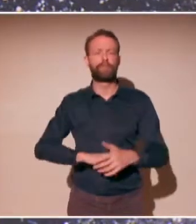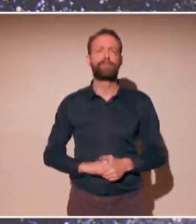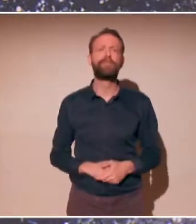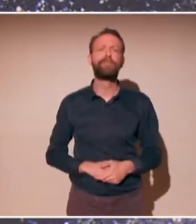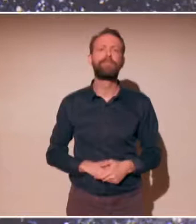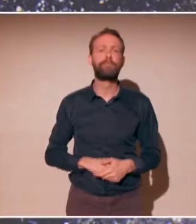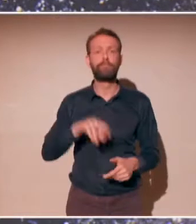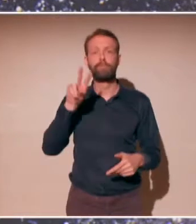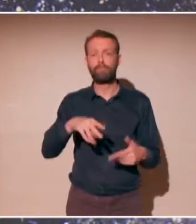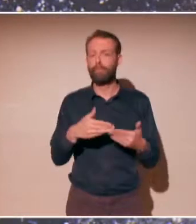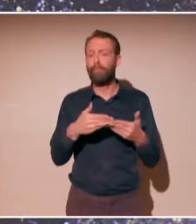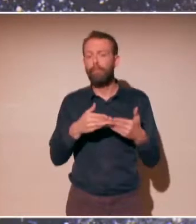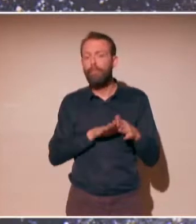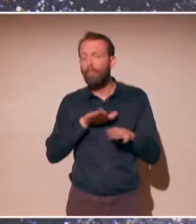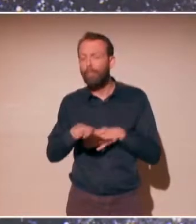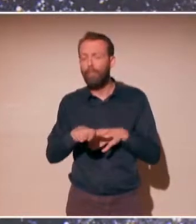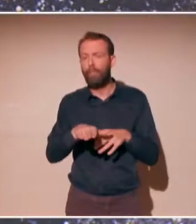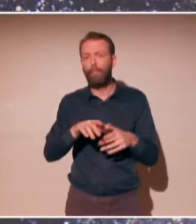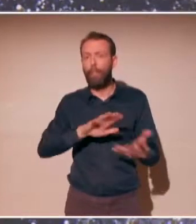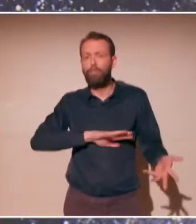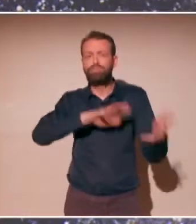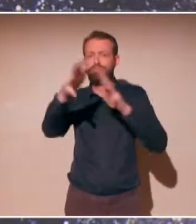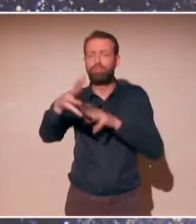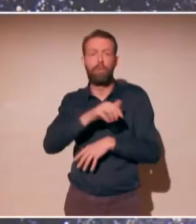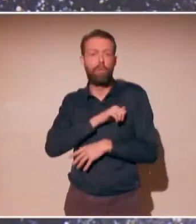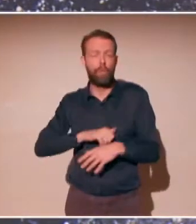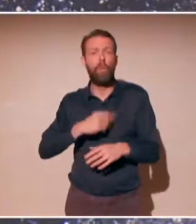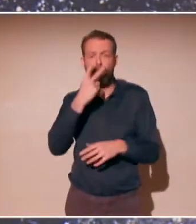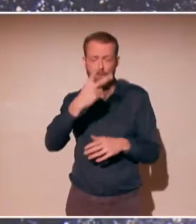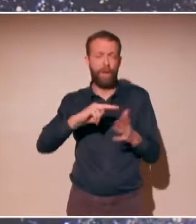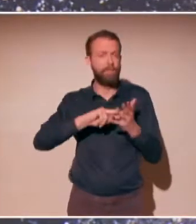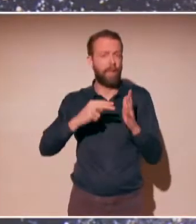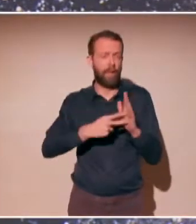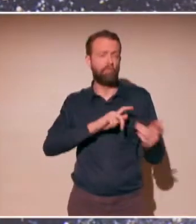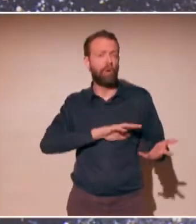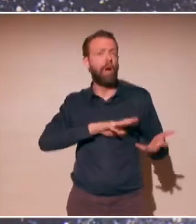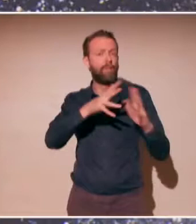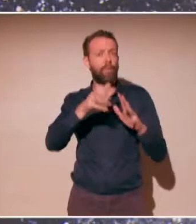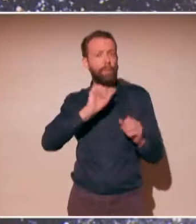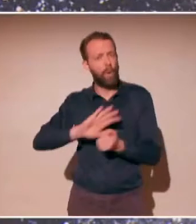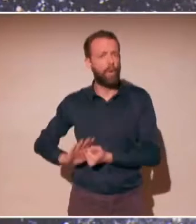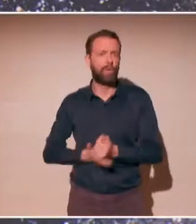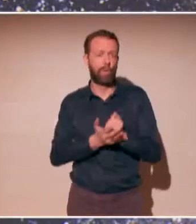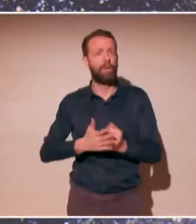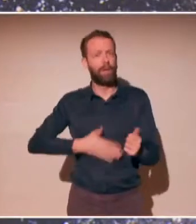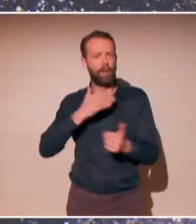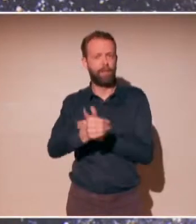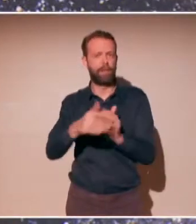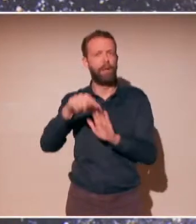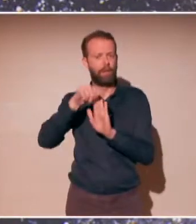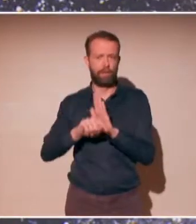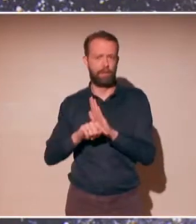in the coming months. We are really on the edge of deep revolutions and breakthrough, and we see